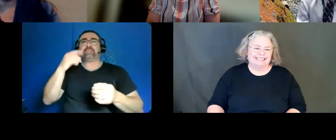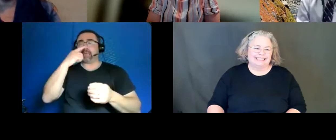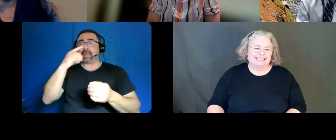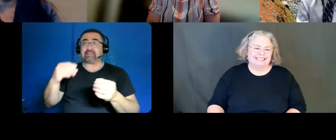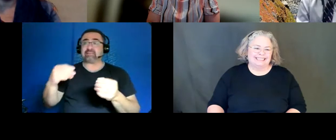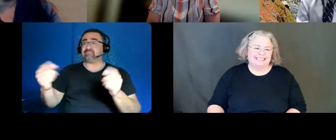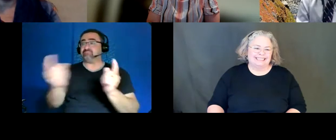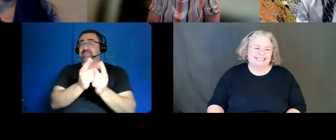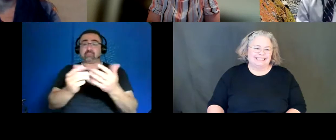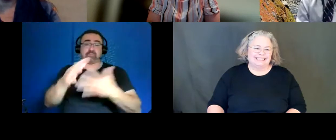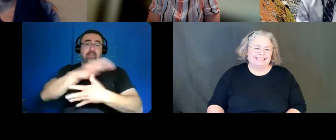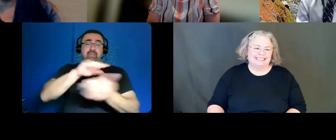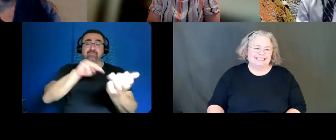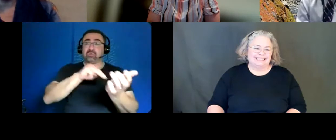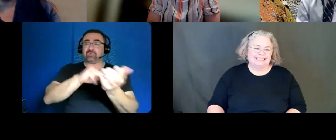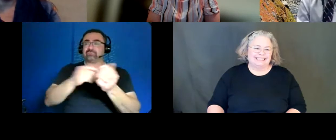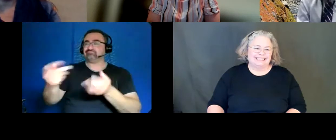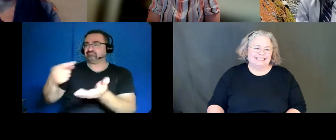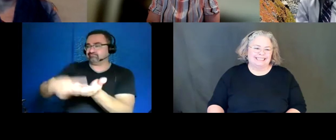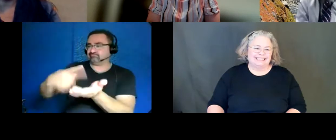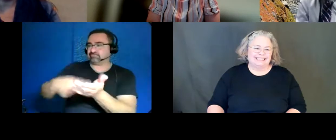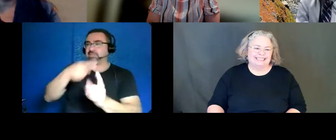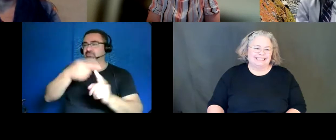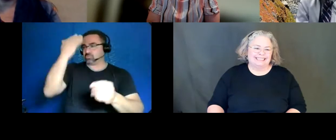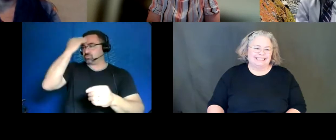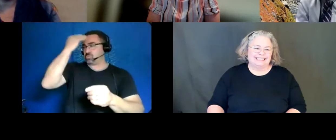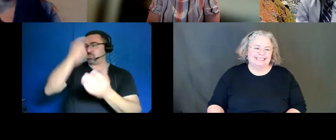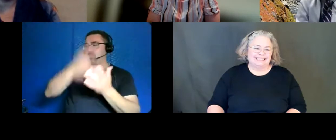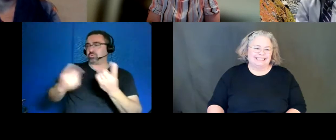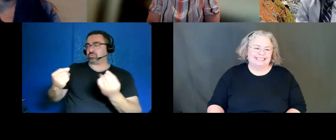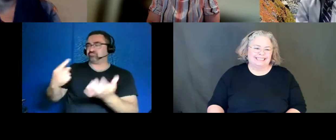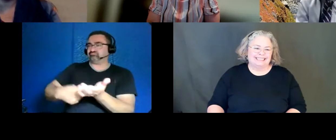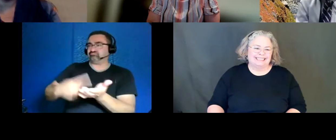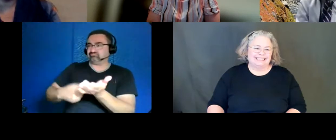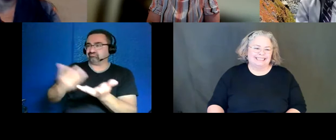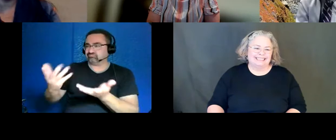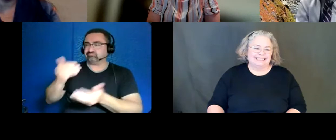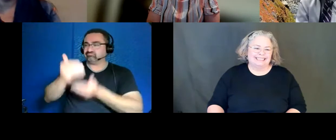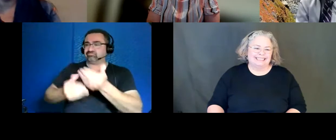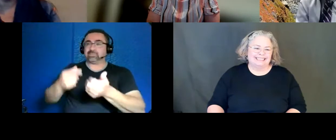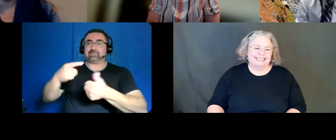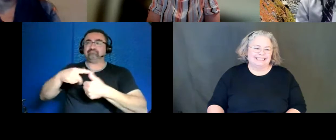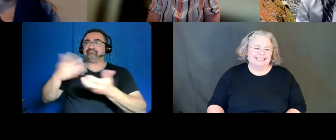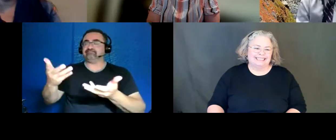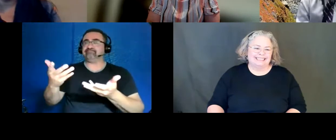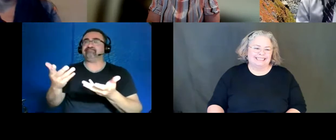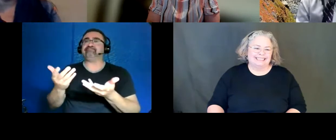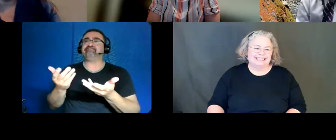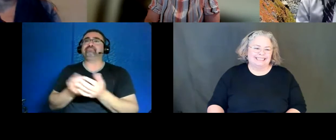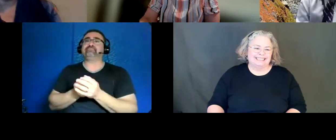healthcare provider will be the best person to be able to talk with them through whether this